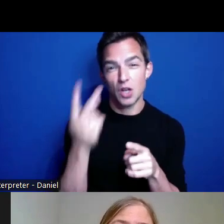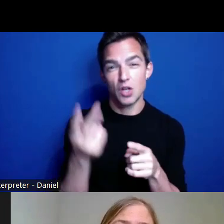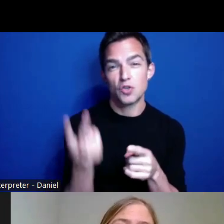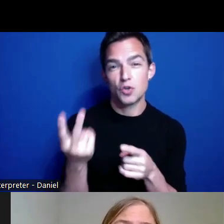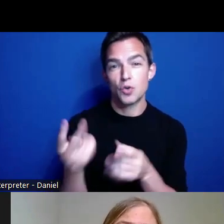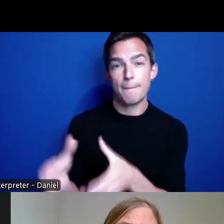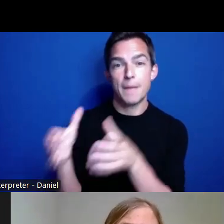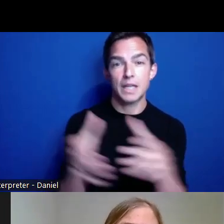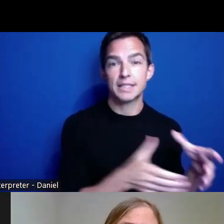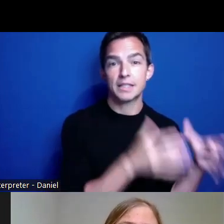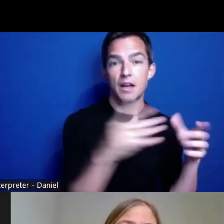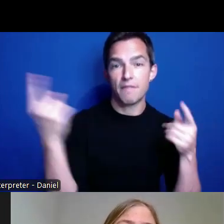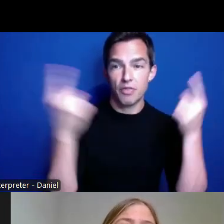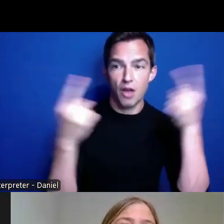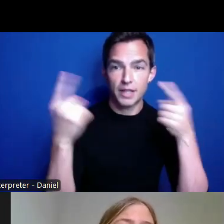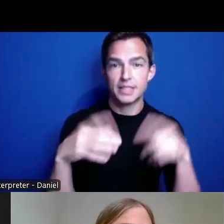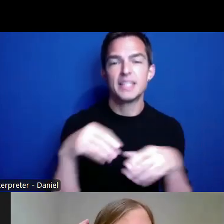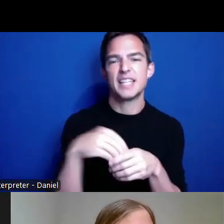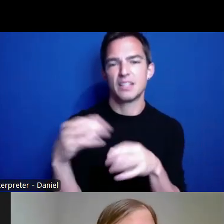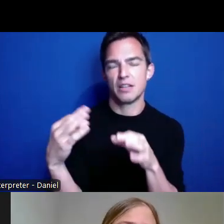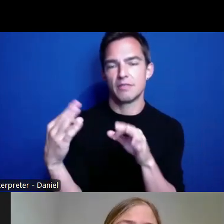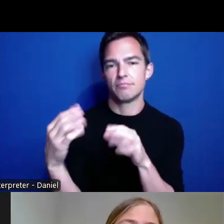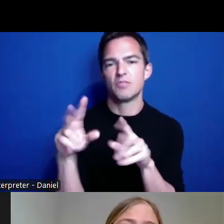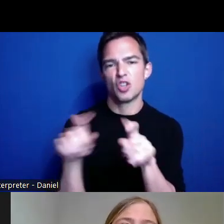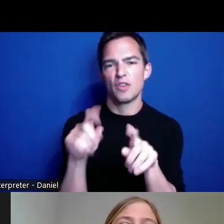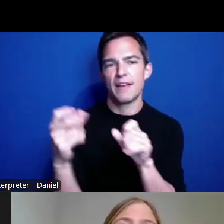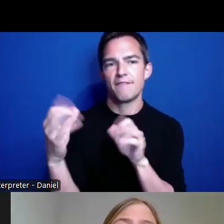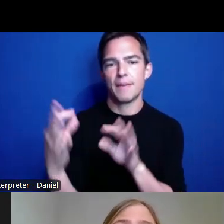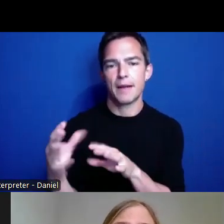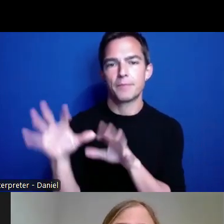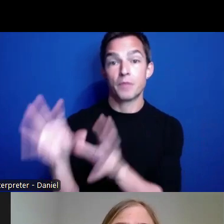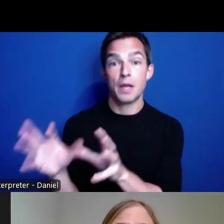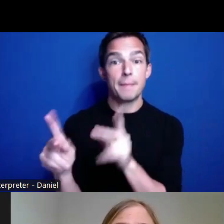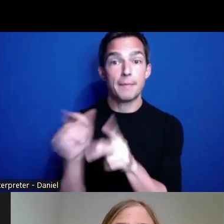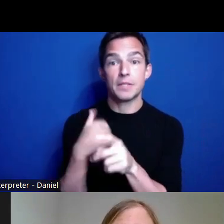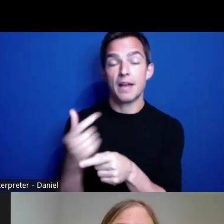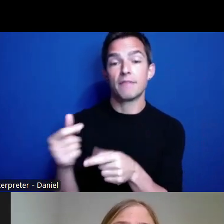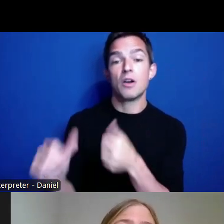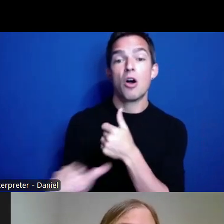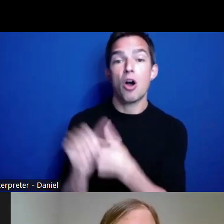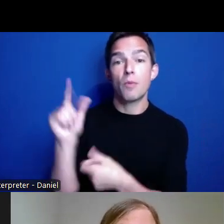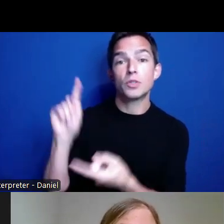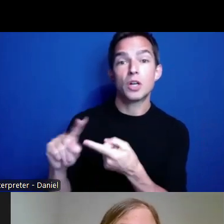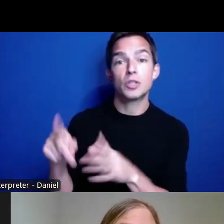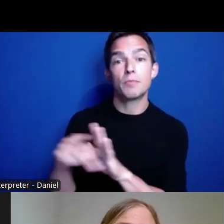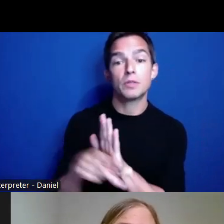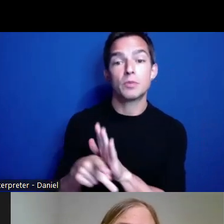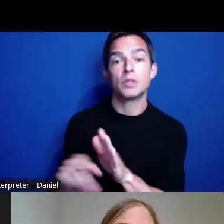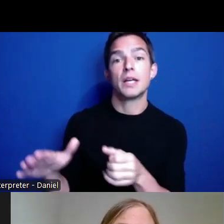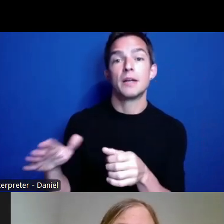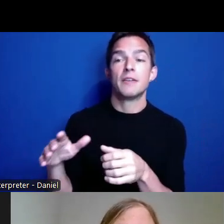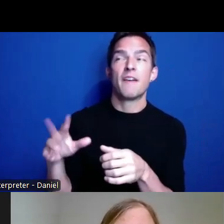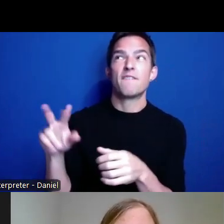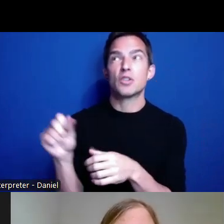thought in the survey feedback. The first was folks didn't have agreement on harm reduction principles versus complete abstinence.